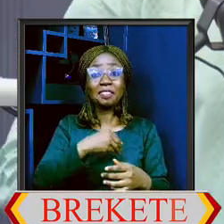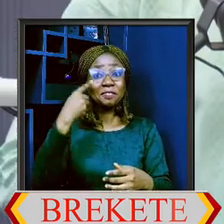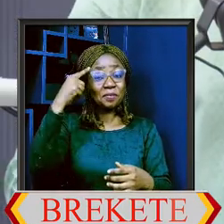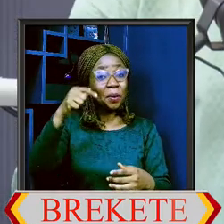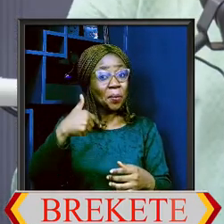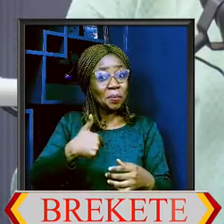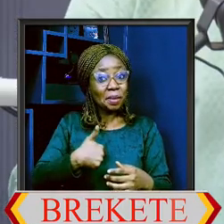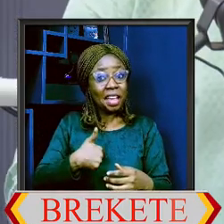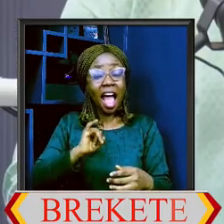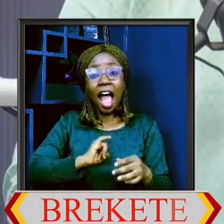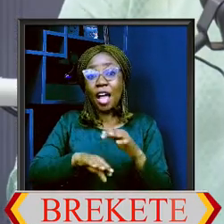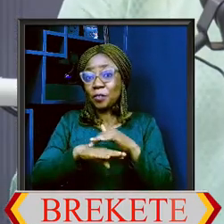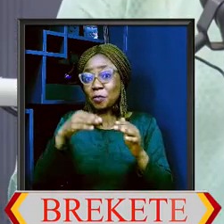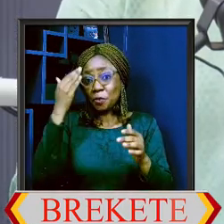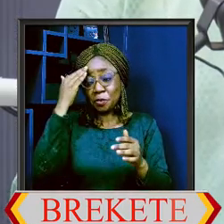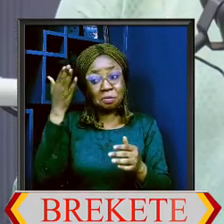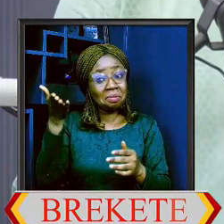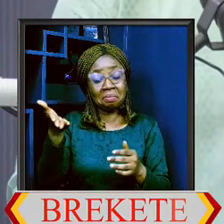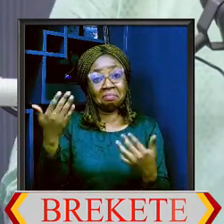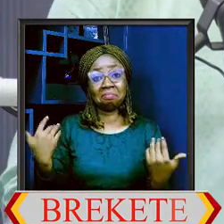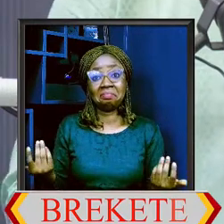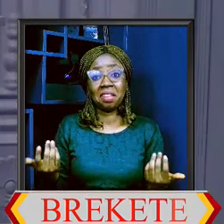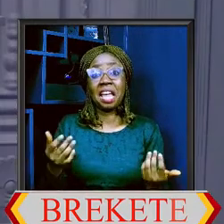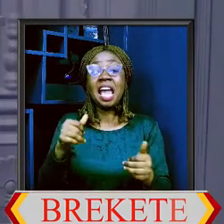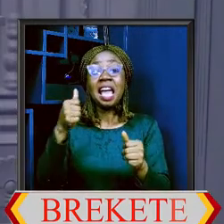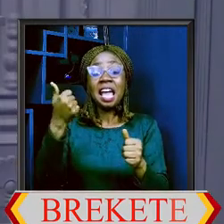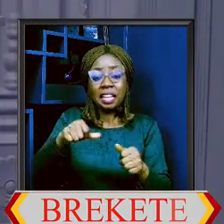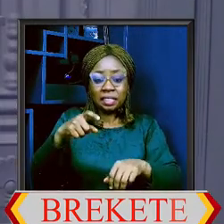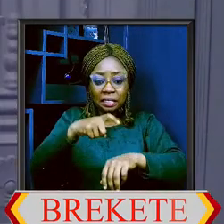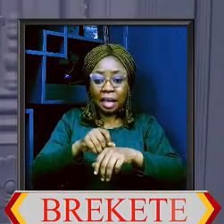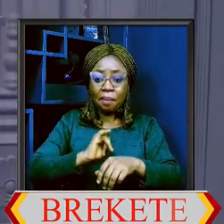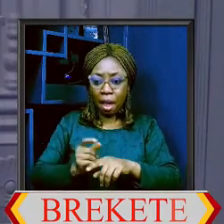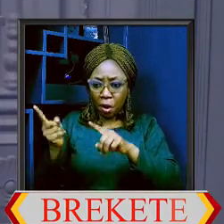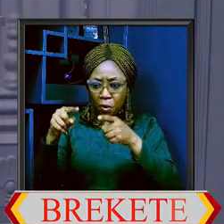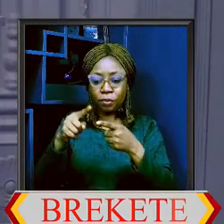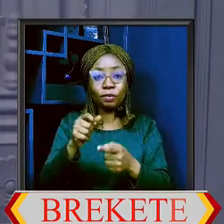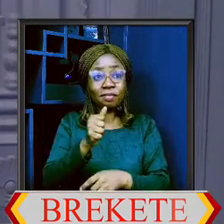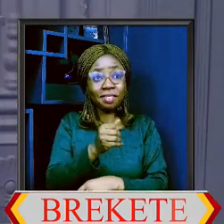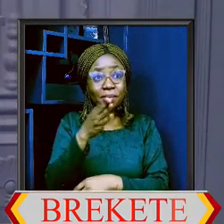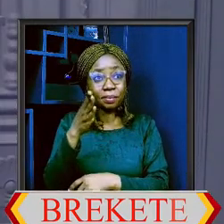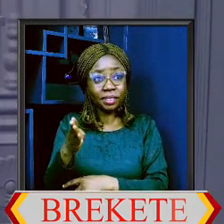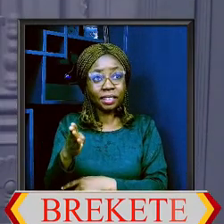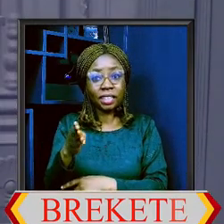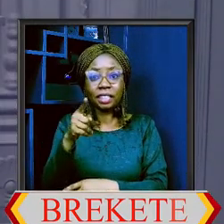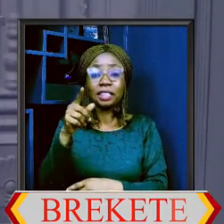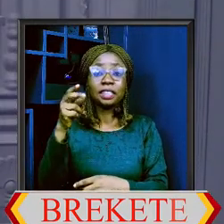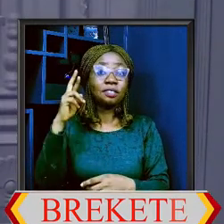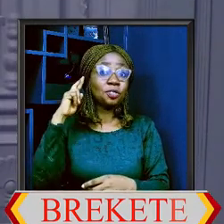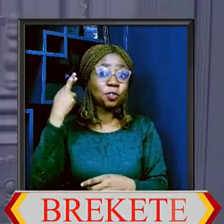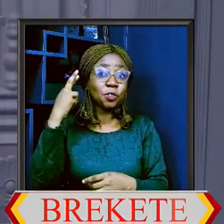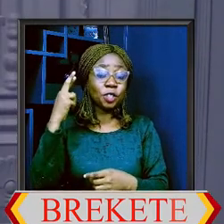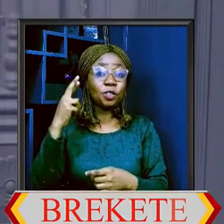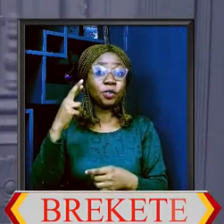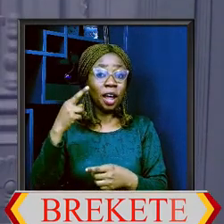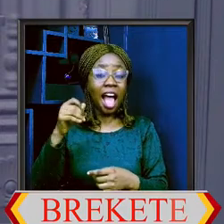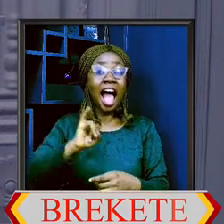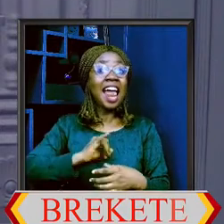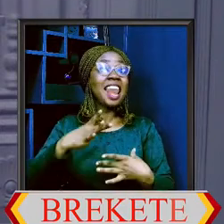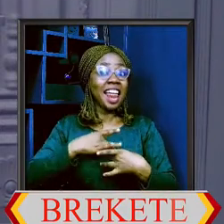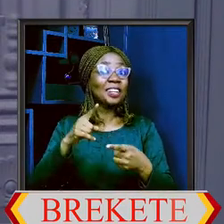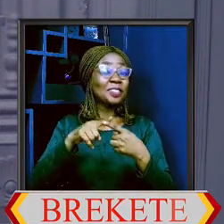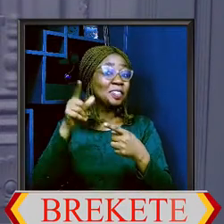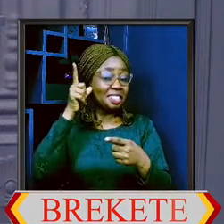me I don't know him and anytime I come to Abuja this radio station I always like to